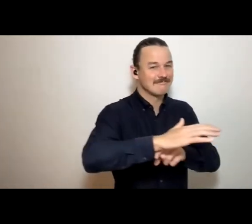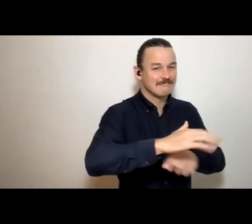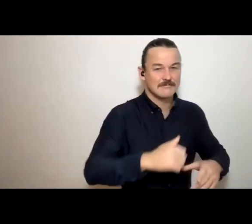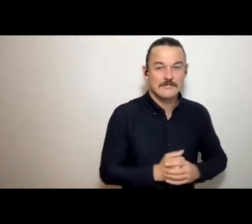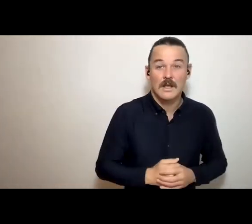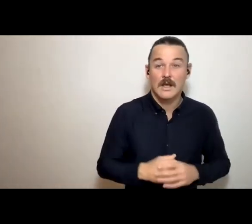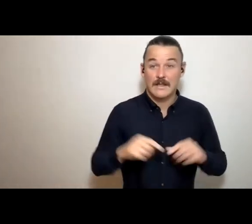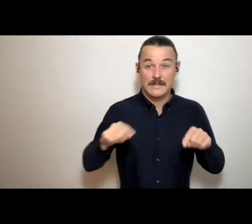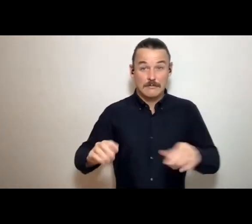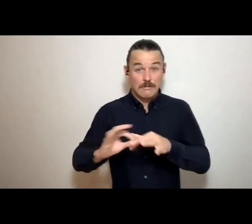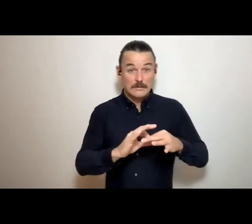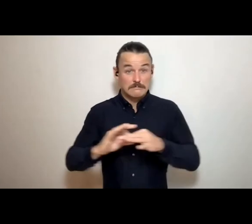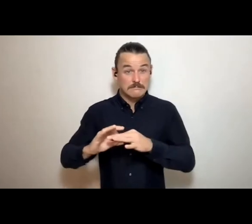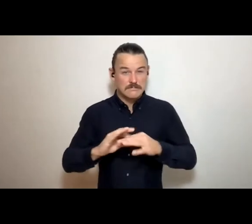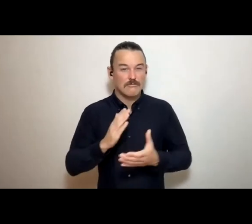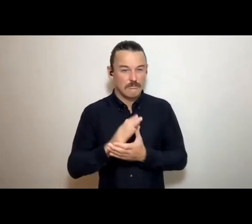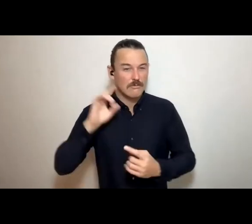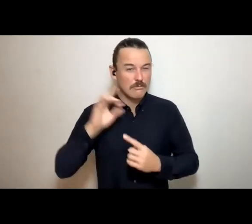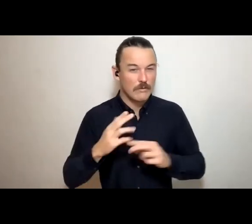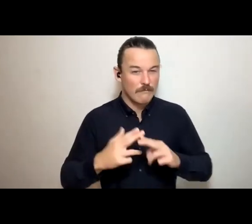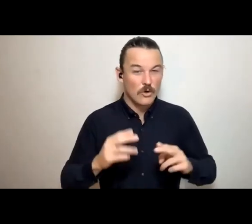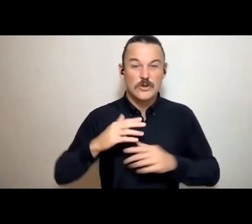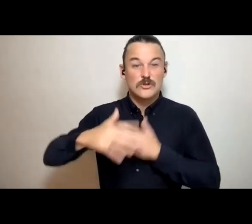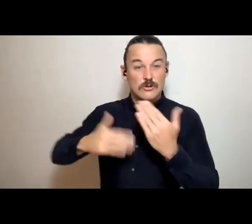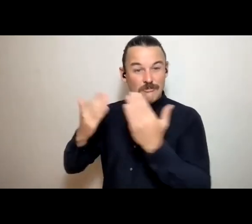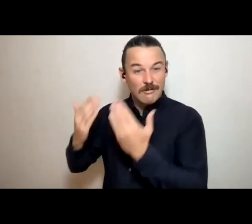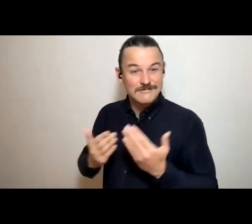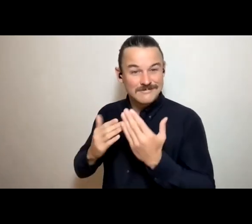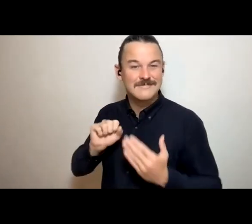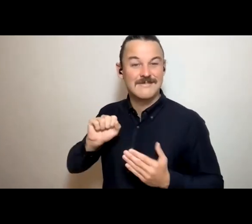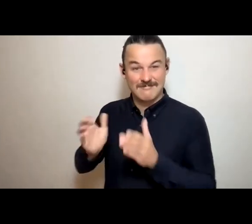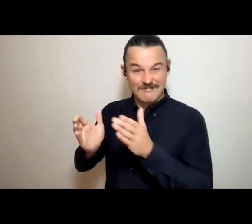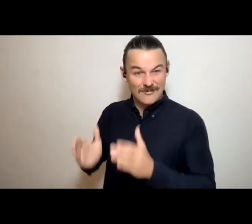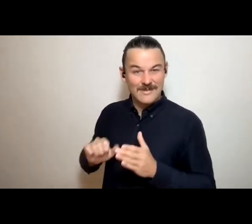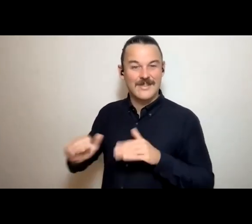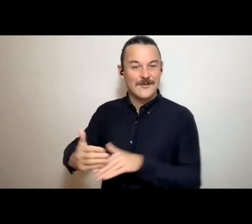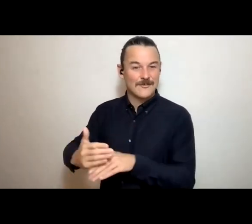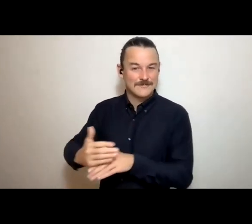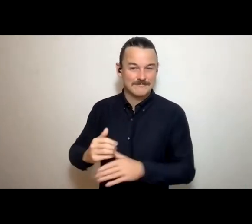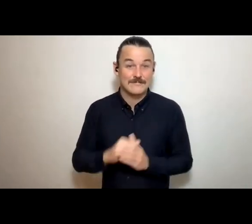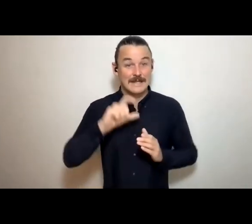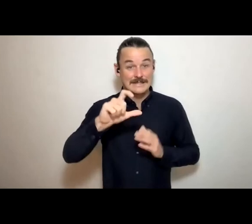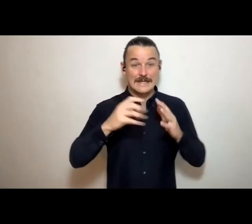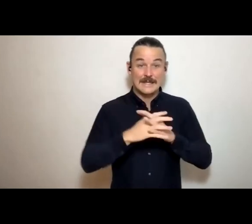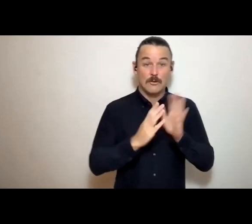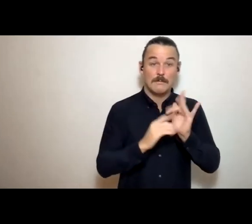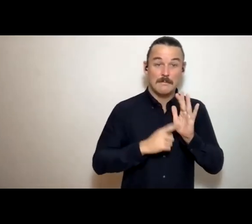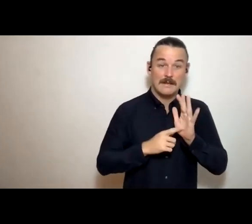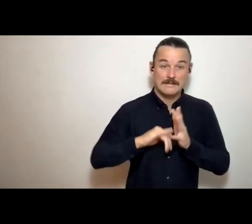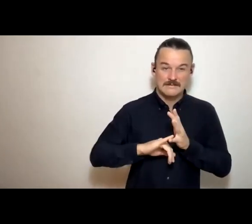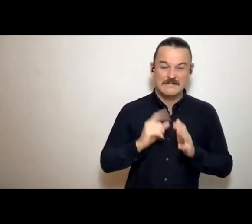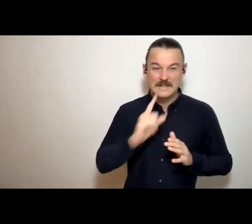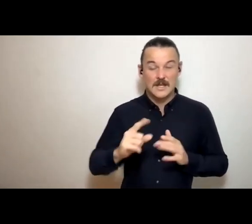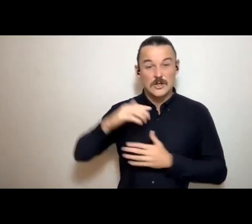relationship is central to the work of sociologists. C.W. Mills also said that sociological